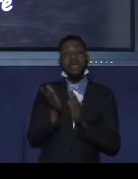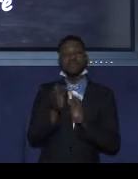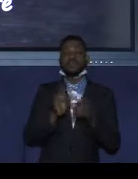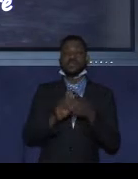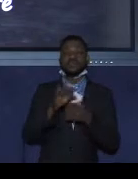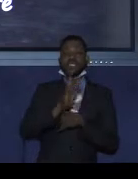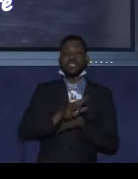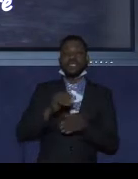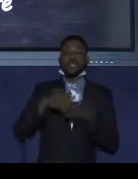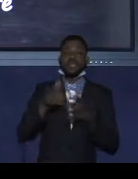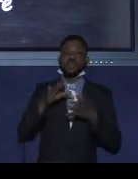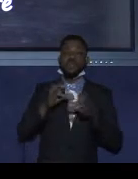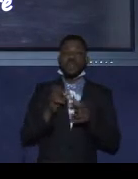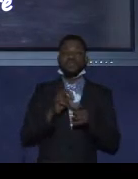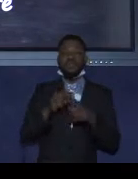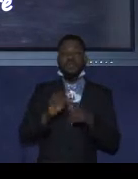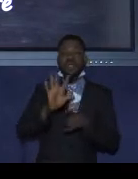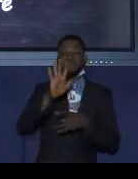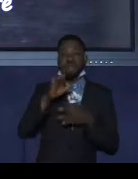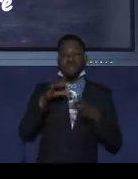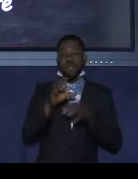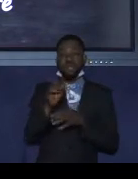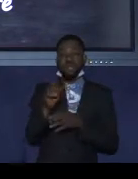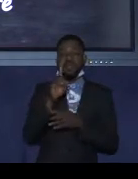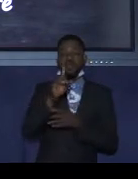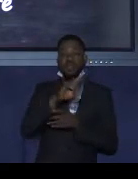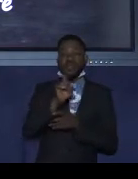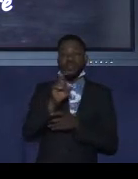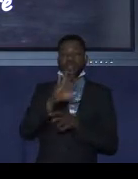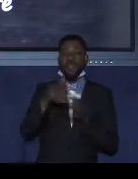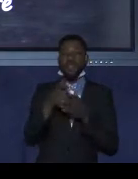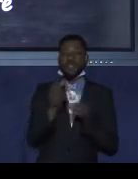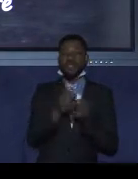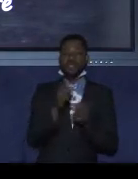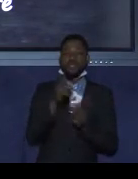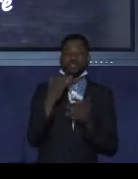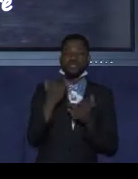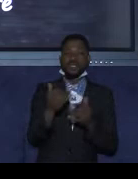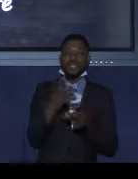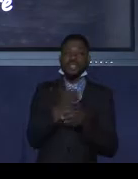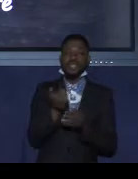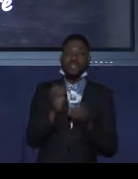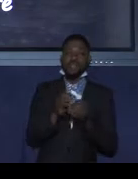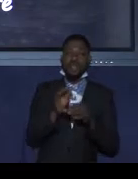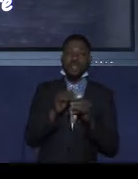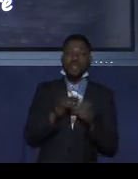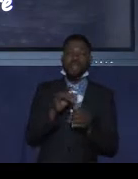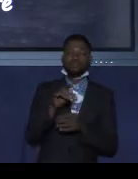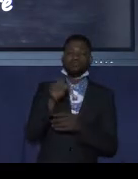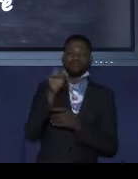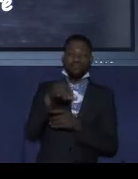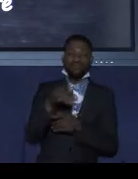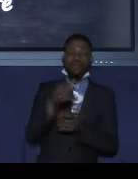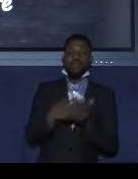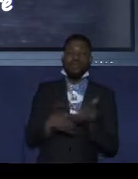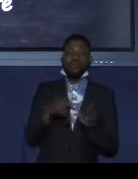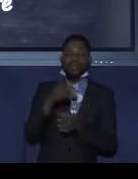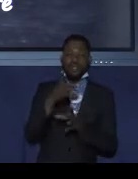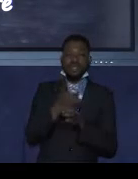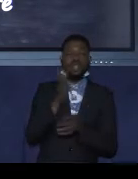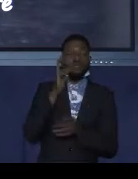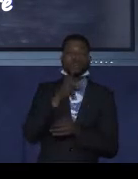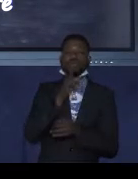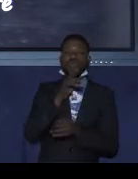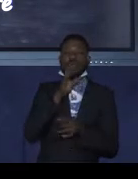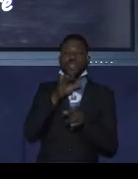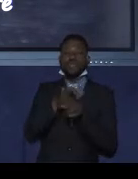class, and probably in the next 5 classes. 100 altogether. Now you will get more than drops, but what you get will